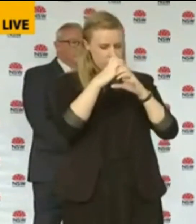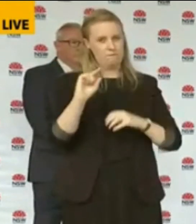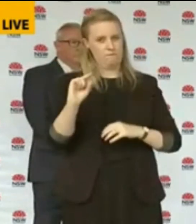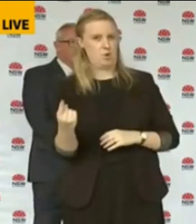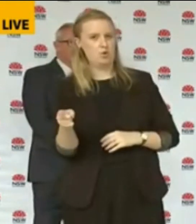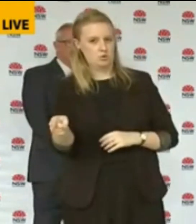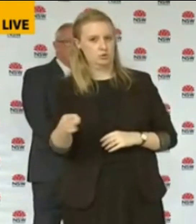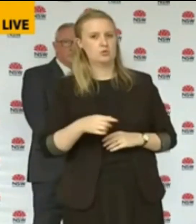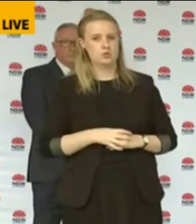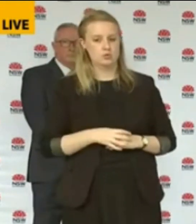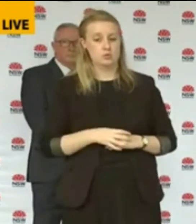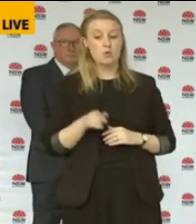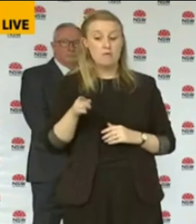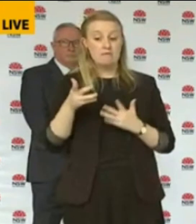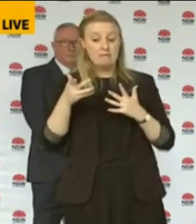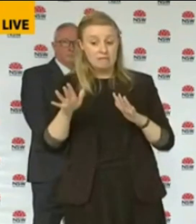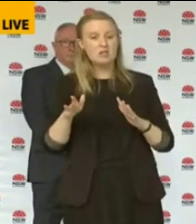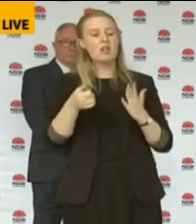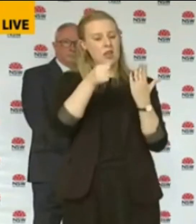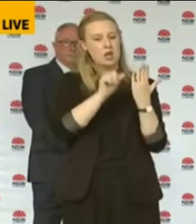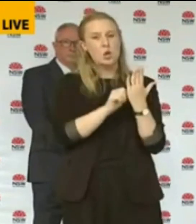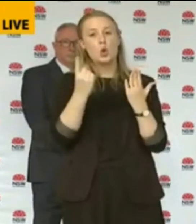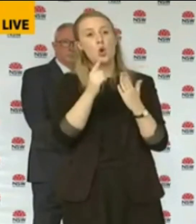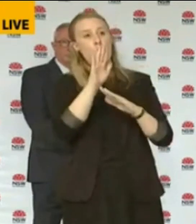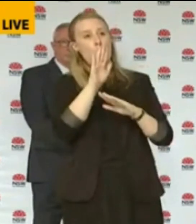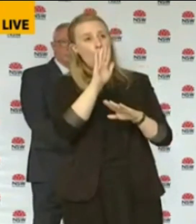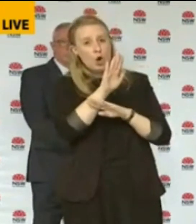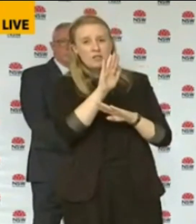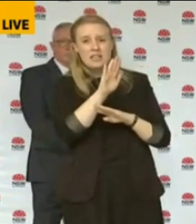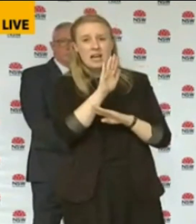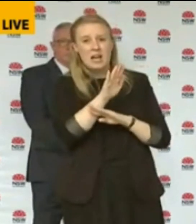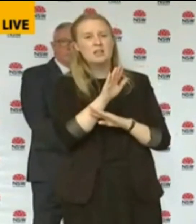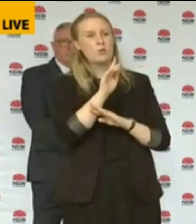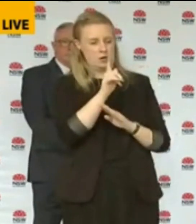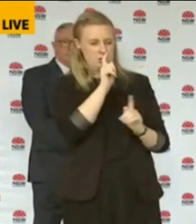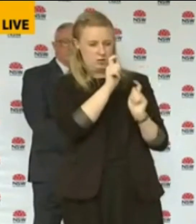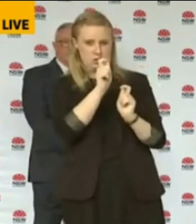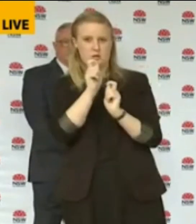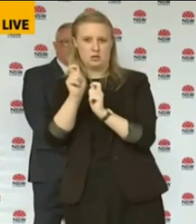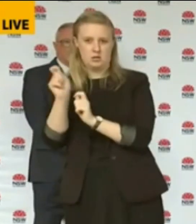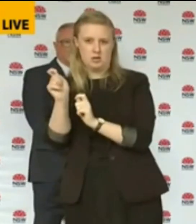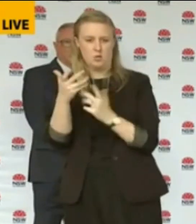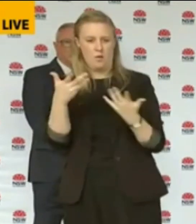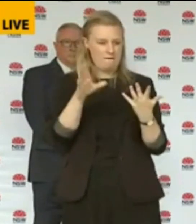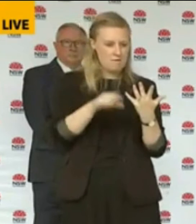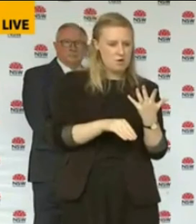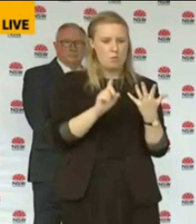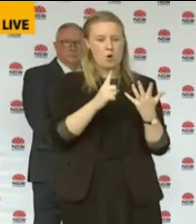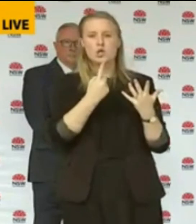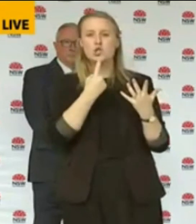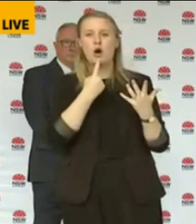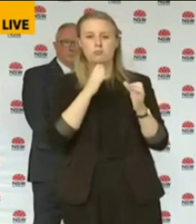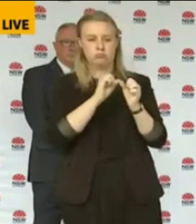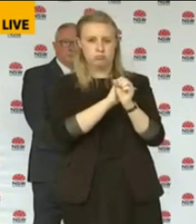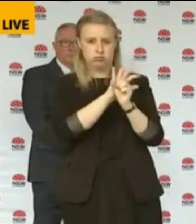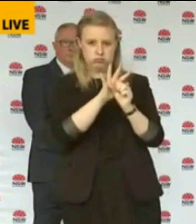they routinely go through and do the overseas acquired strains. That was why I was able to indicate that when